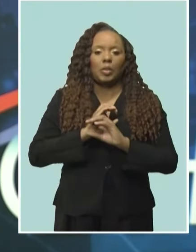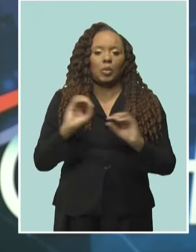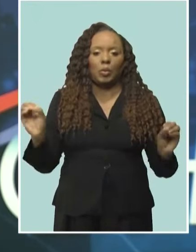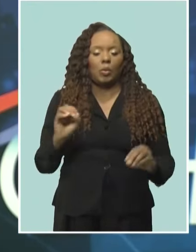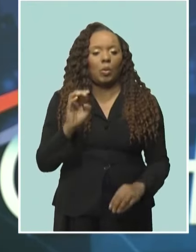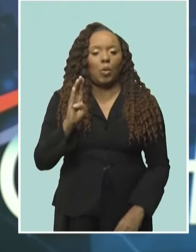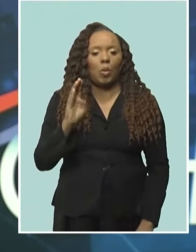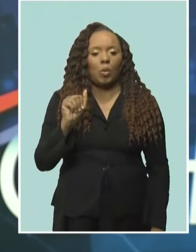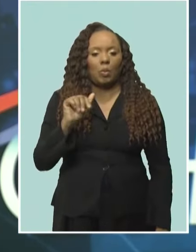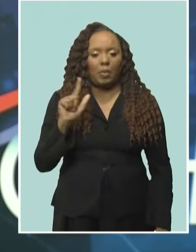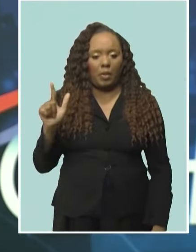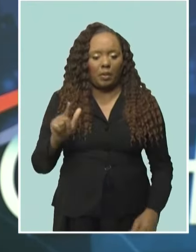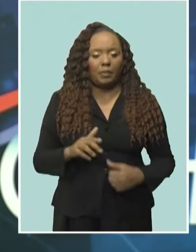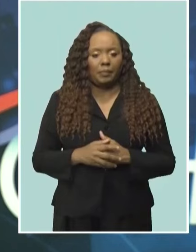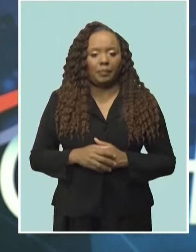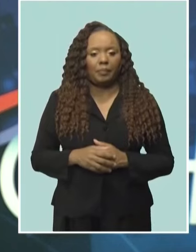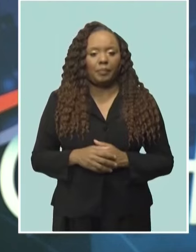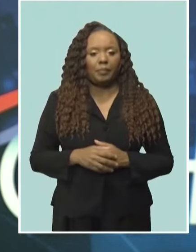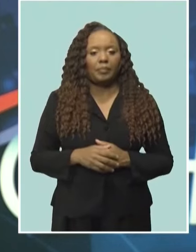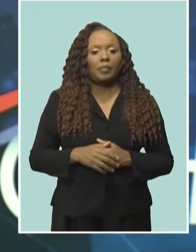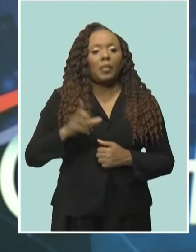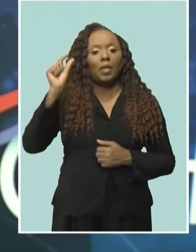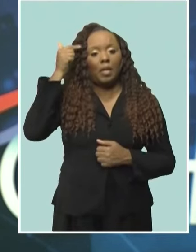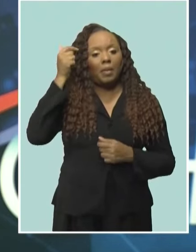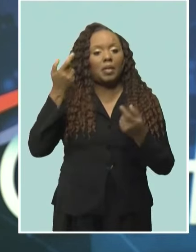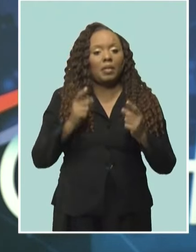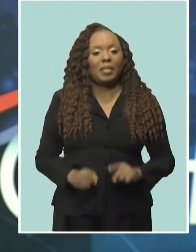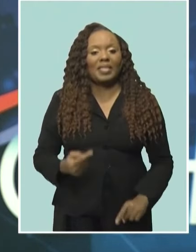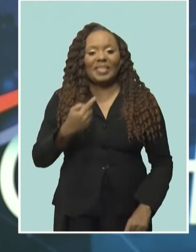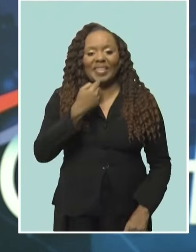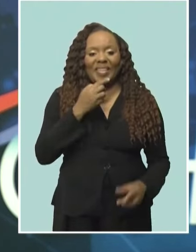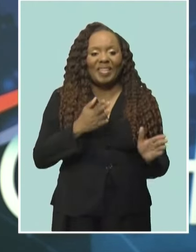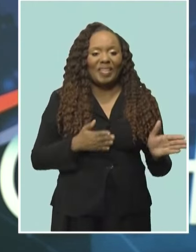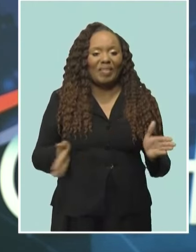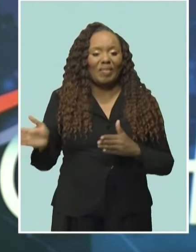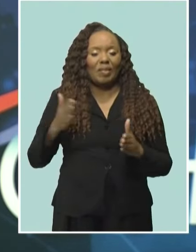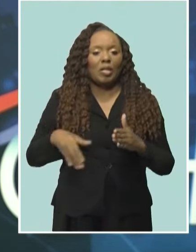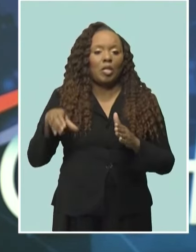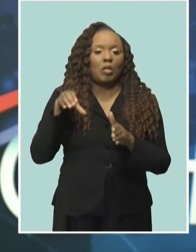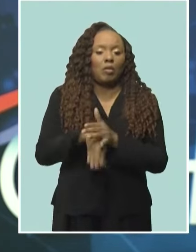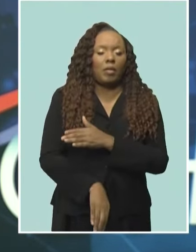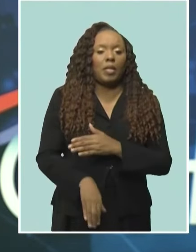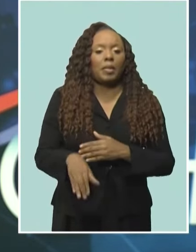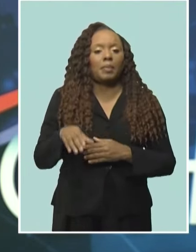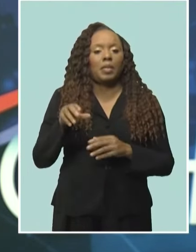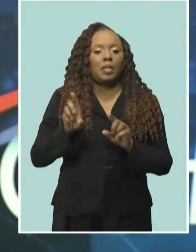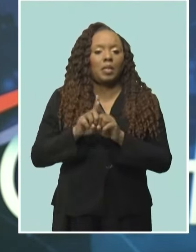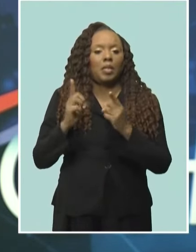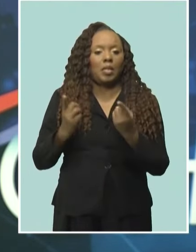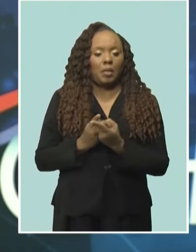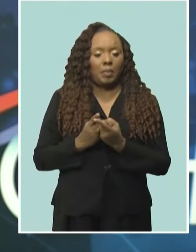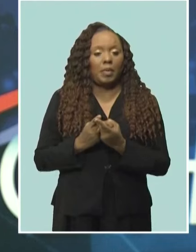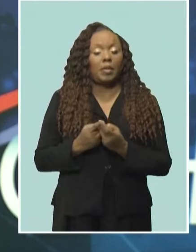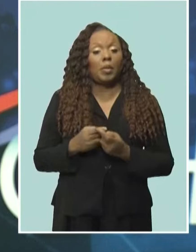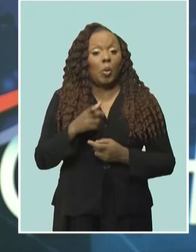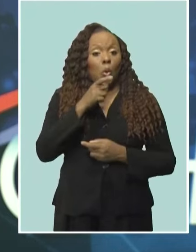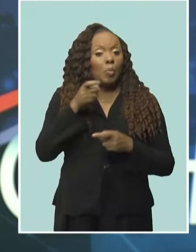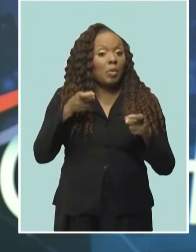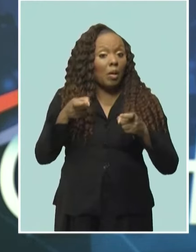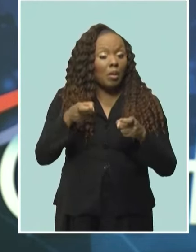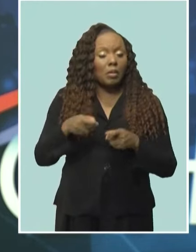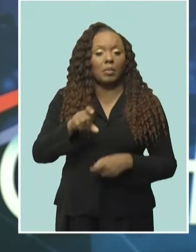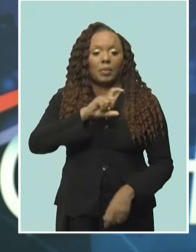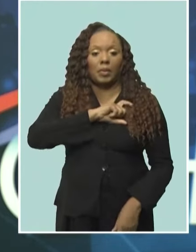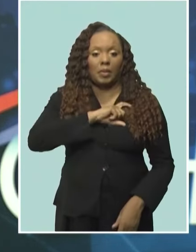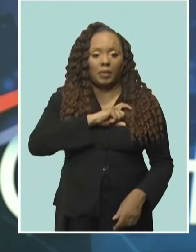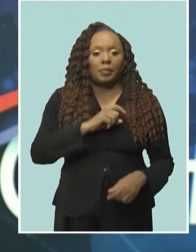to the establishment of a serious organized crime unit to be manned by the Barbados Police Service. And while acknowledging community policing